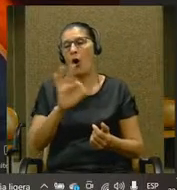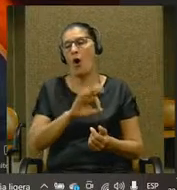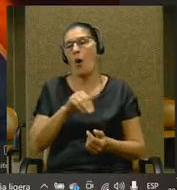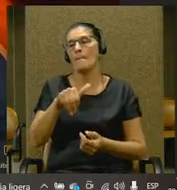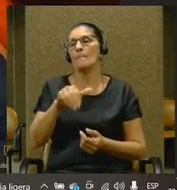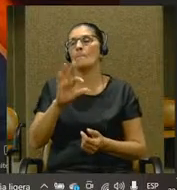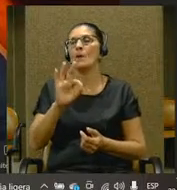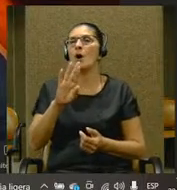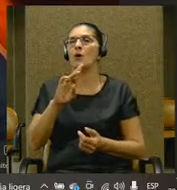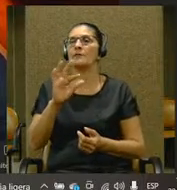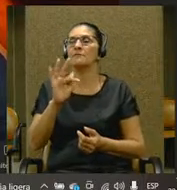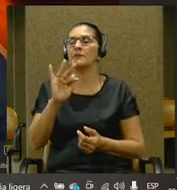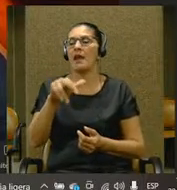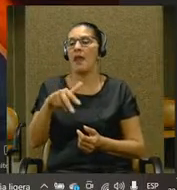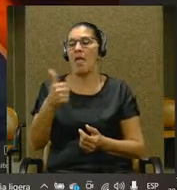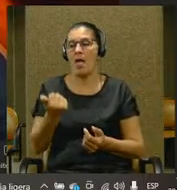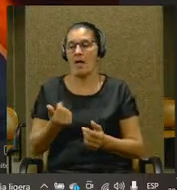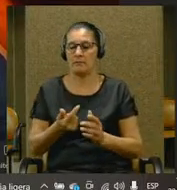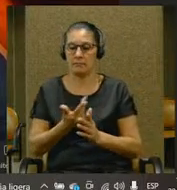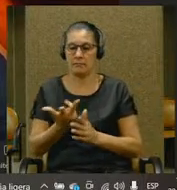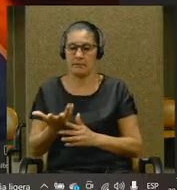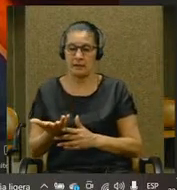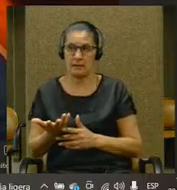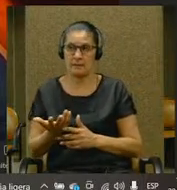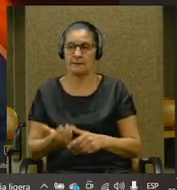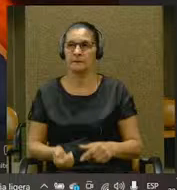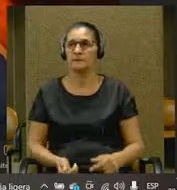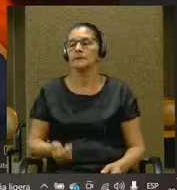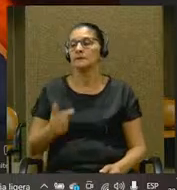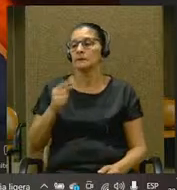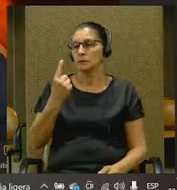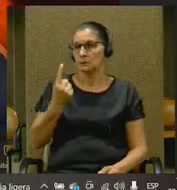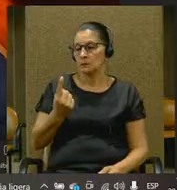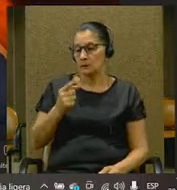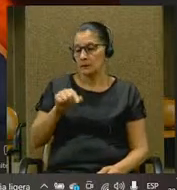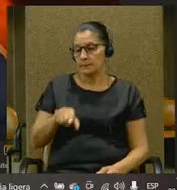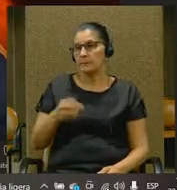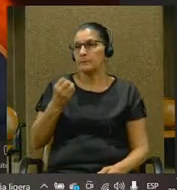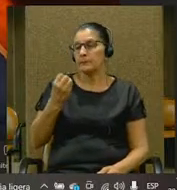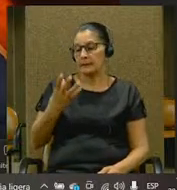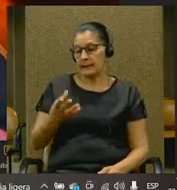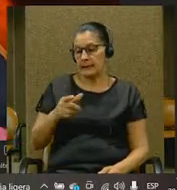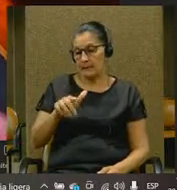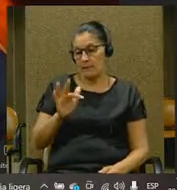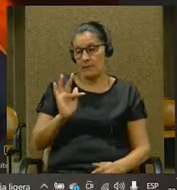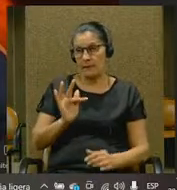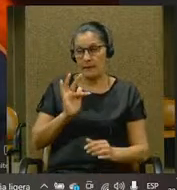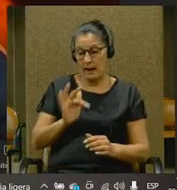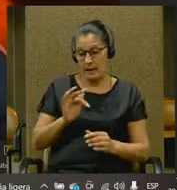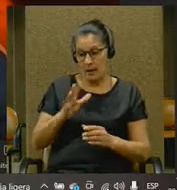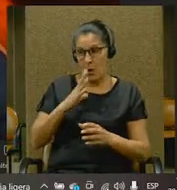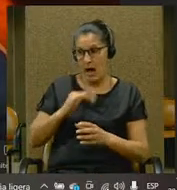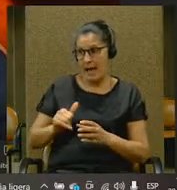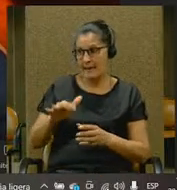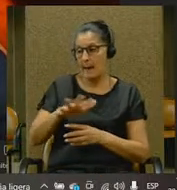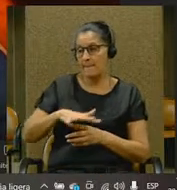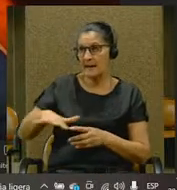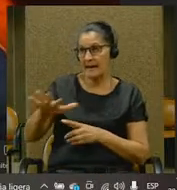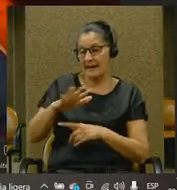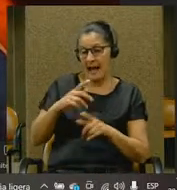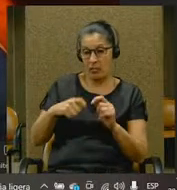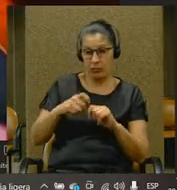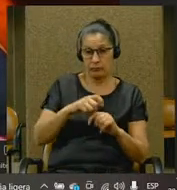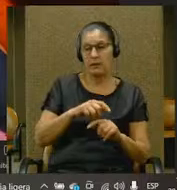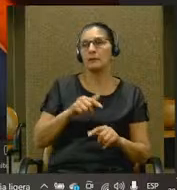it is once once fentanyl becomes entrenched, it really does change it really can change the markets,